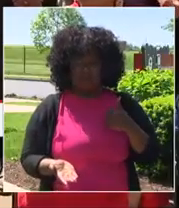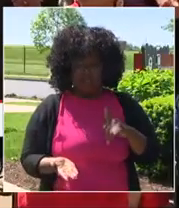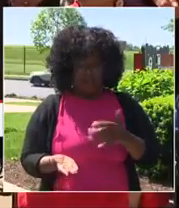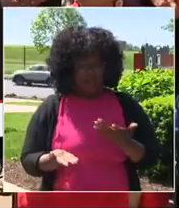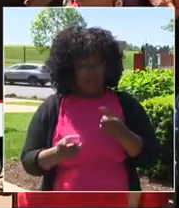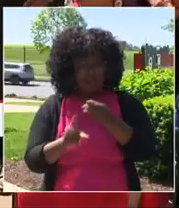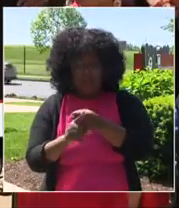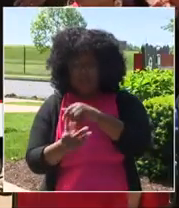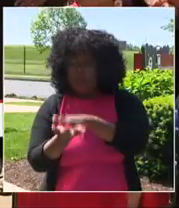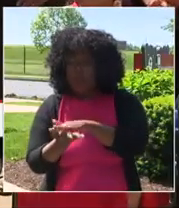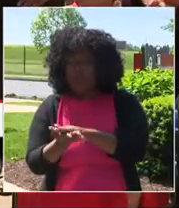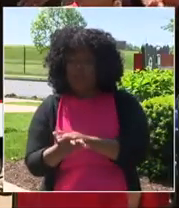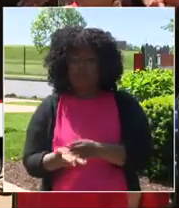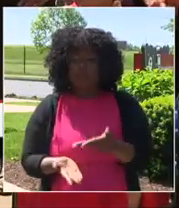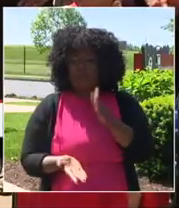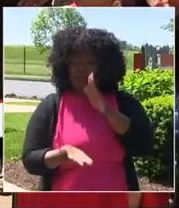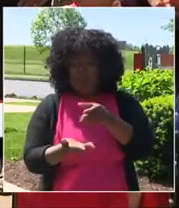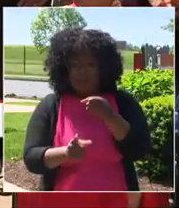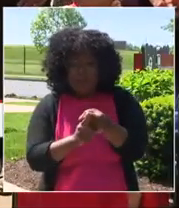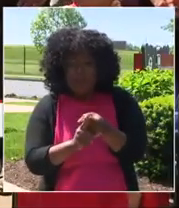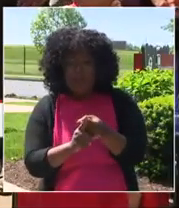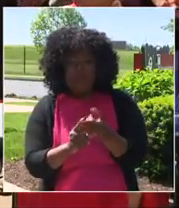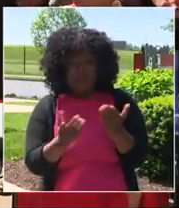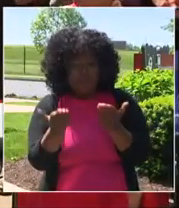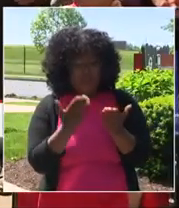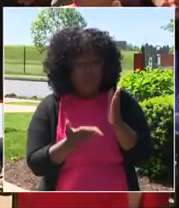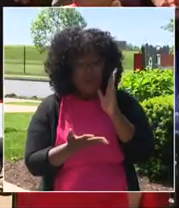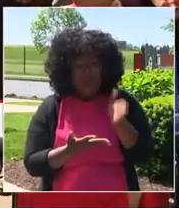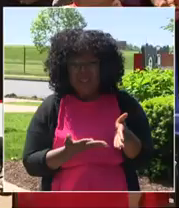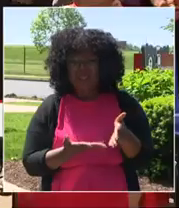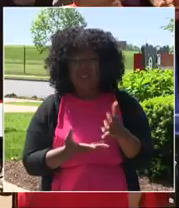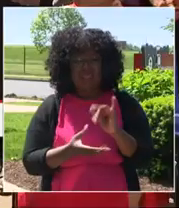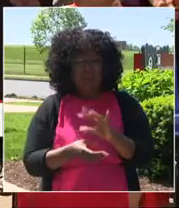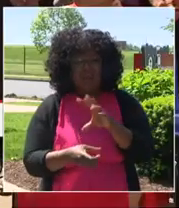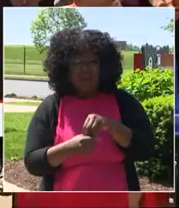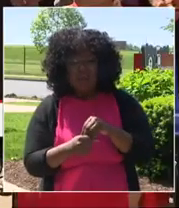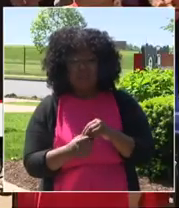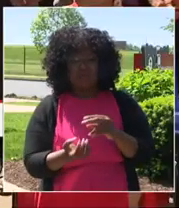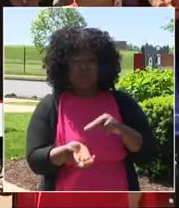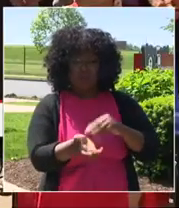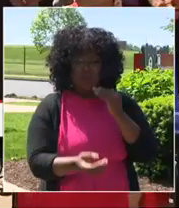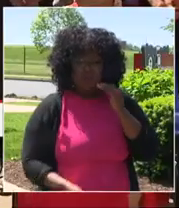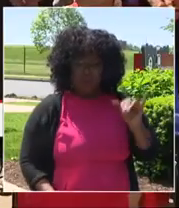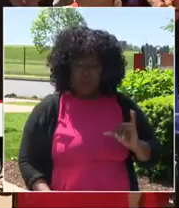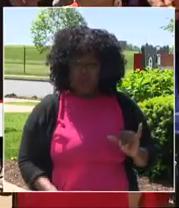our services, including our nursing homes. And so